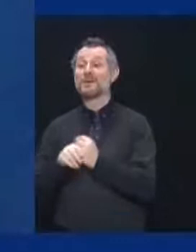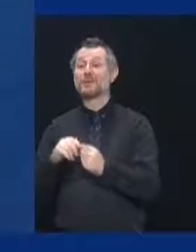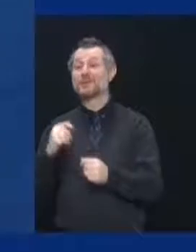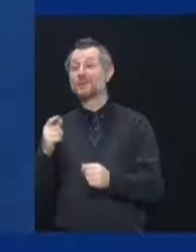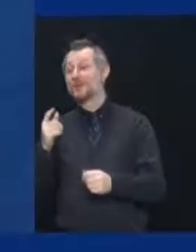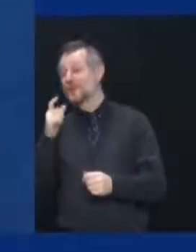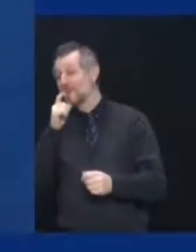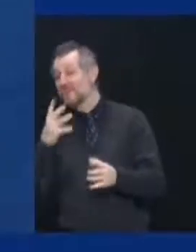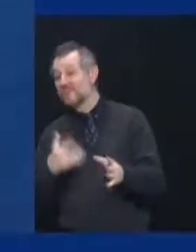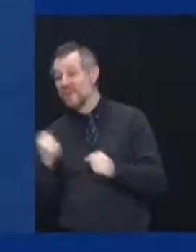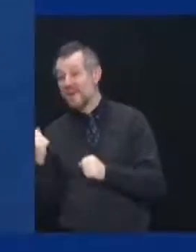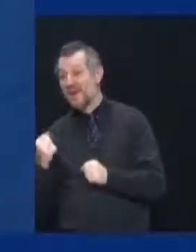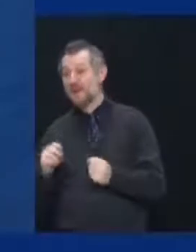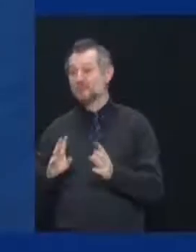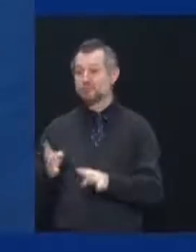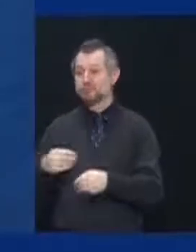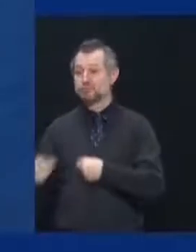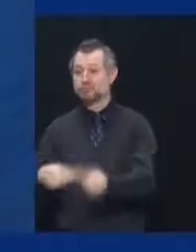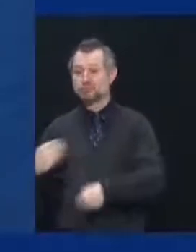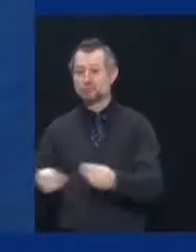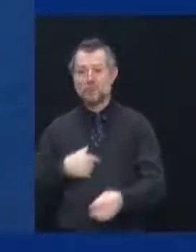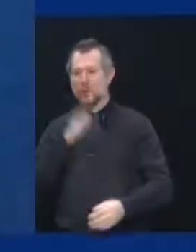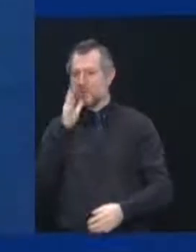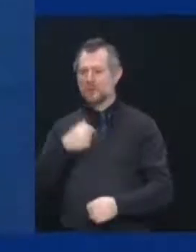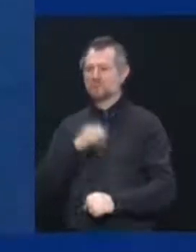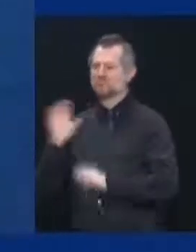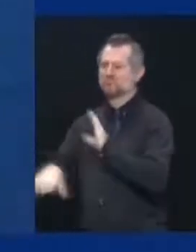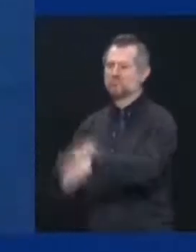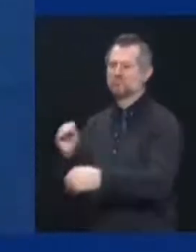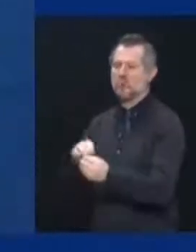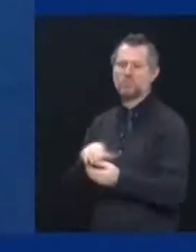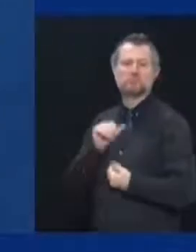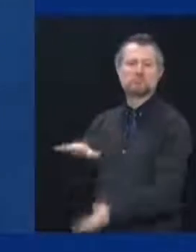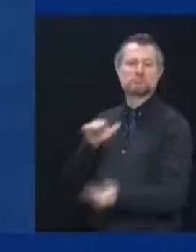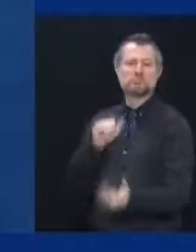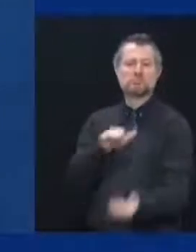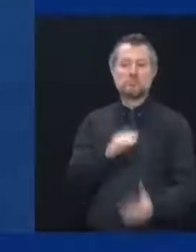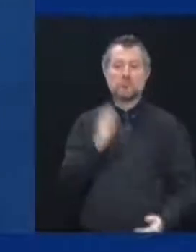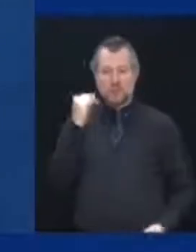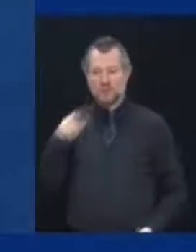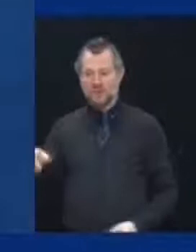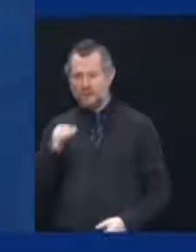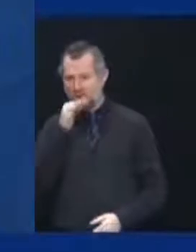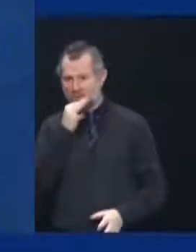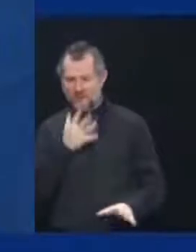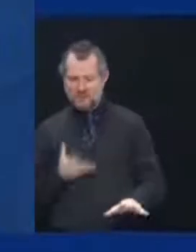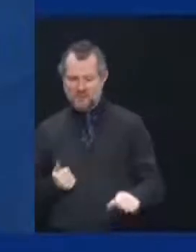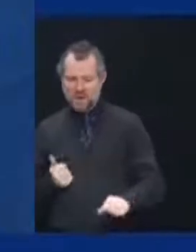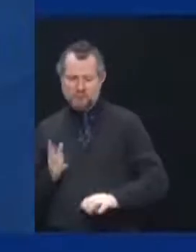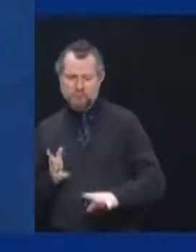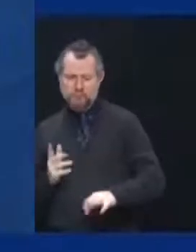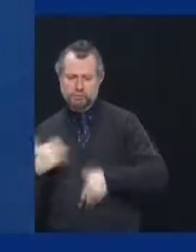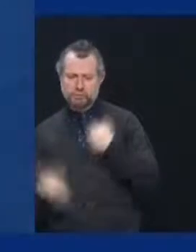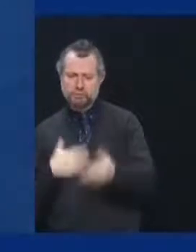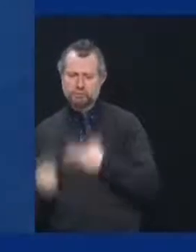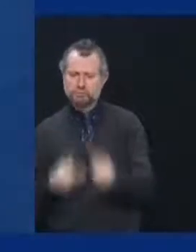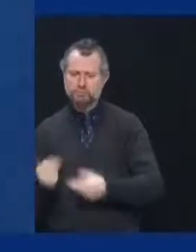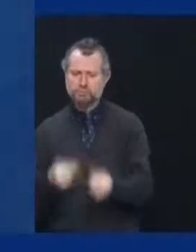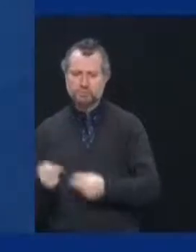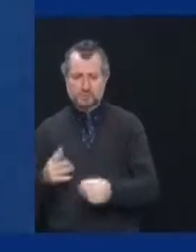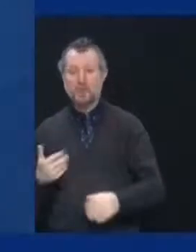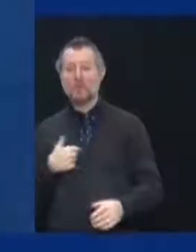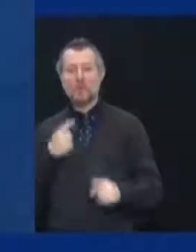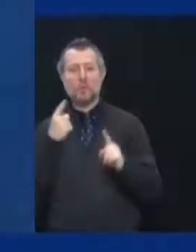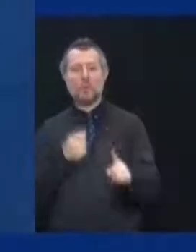will get more of the new allocation. Why? Because they get it out the door faster, and this is about getting